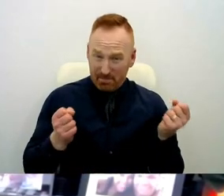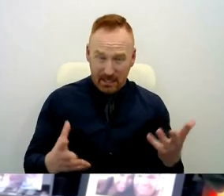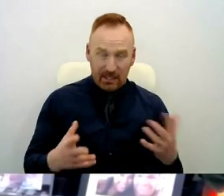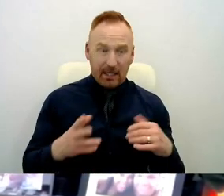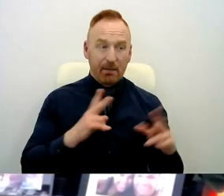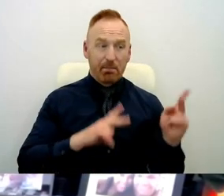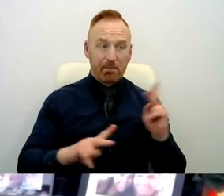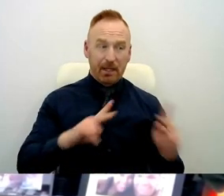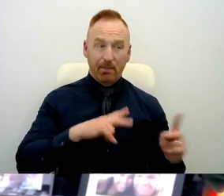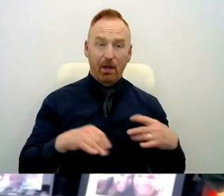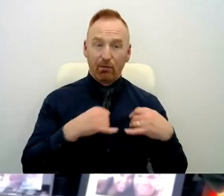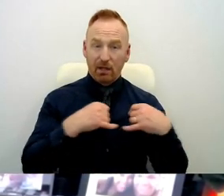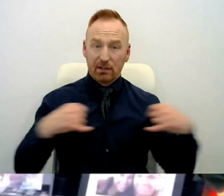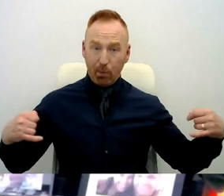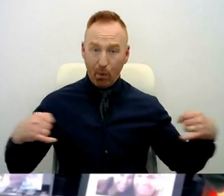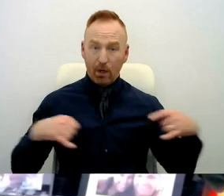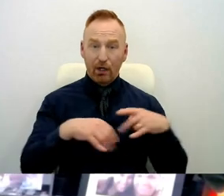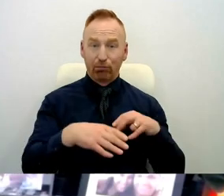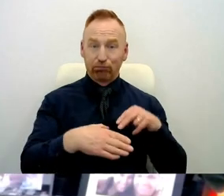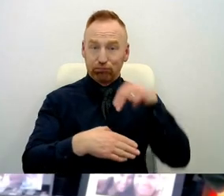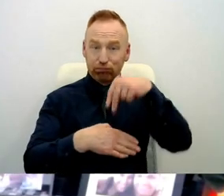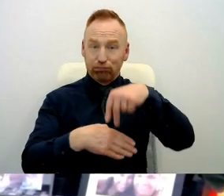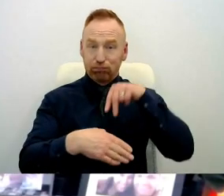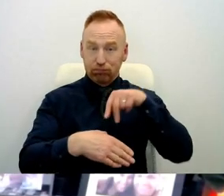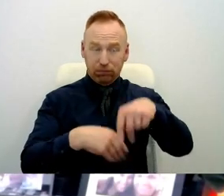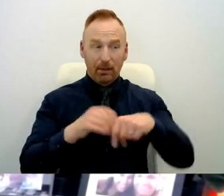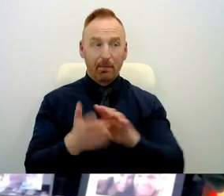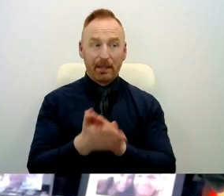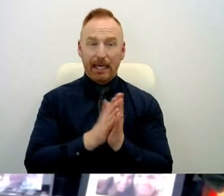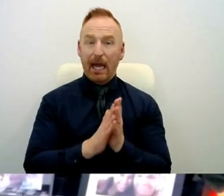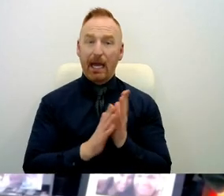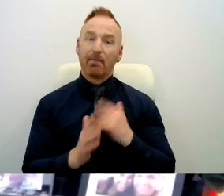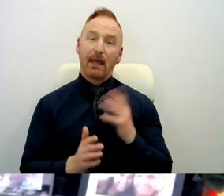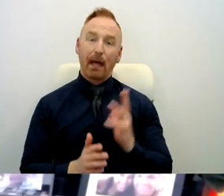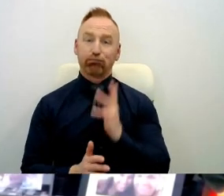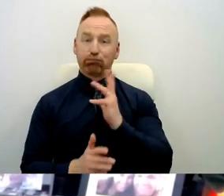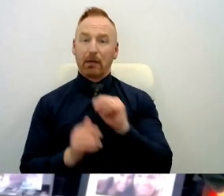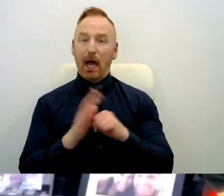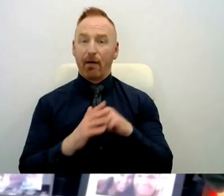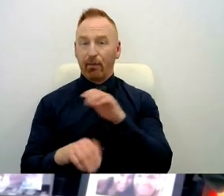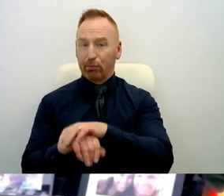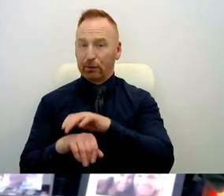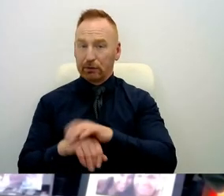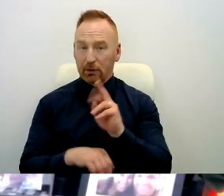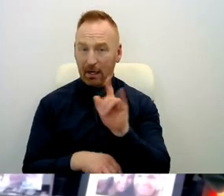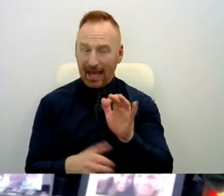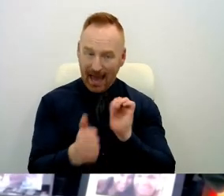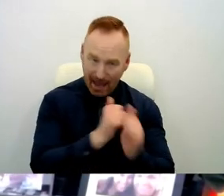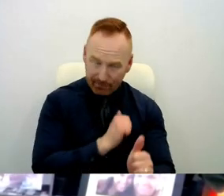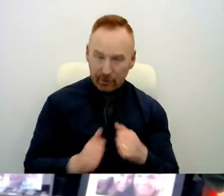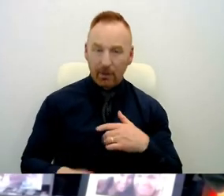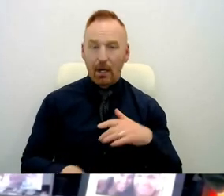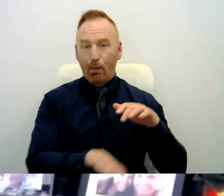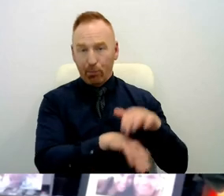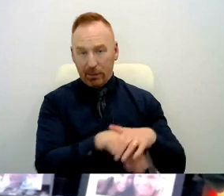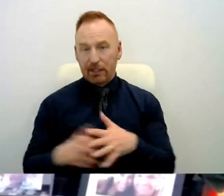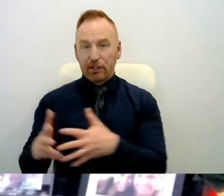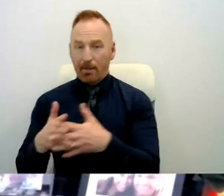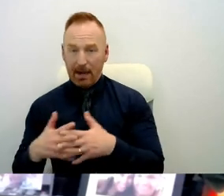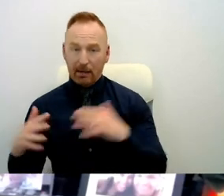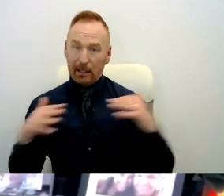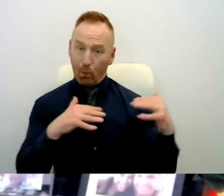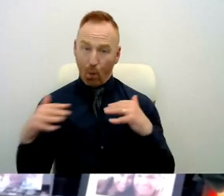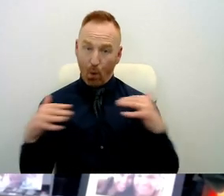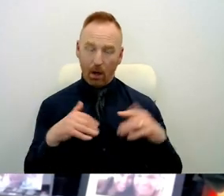white loyalist masters who became the elites of the British colonies after the American Revolutionary War. Slave trading